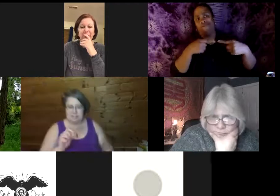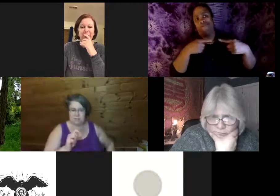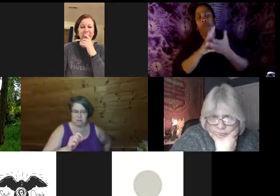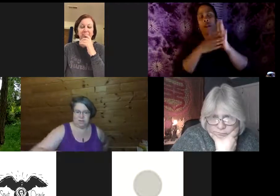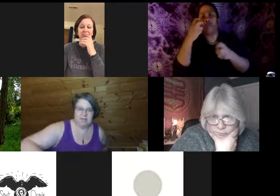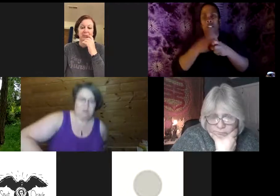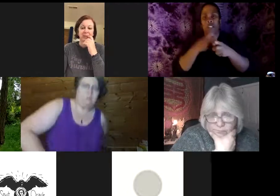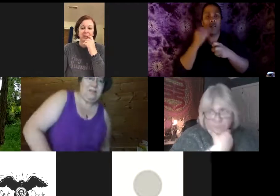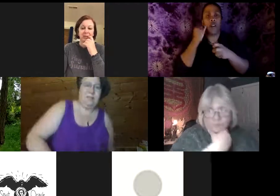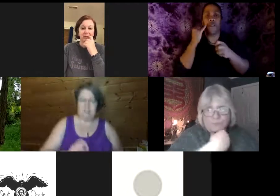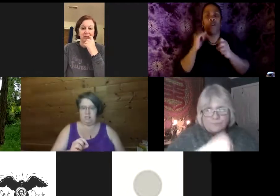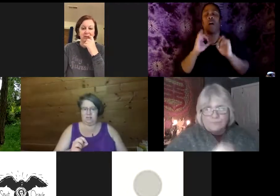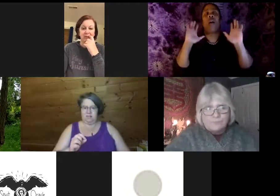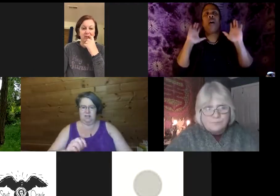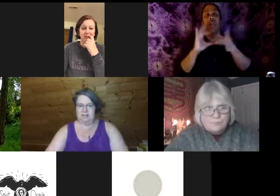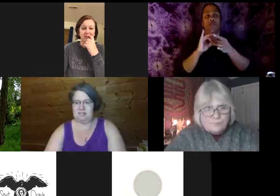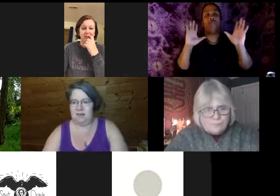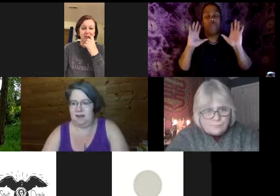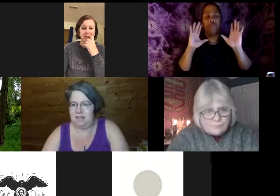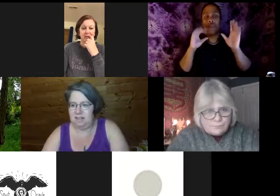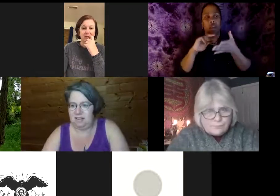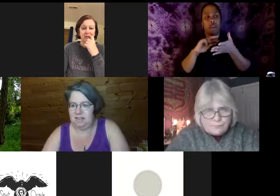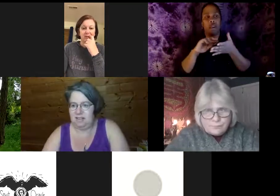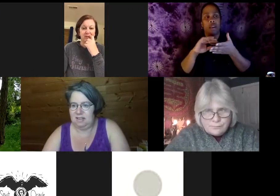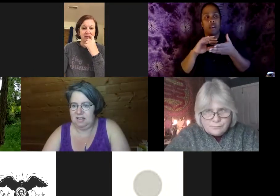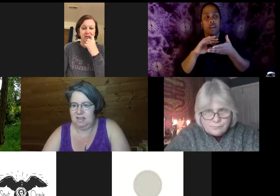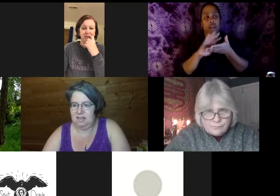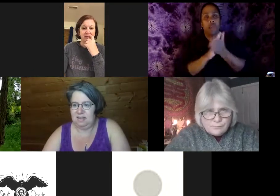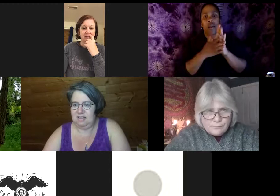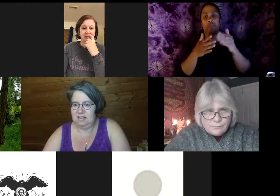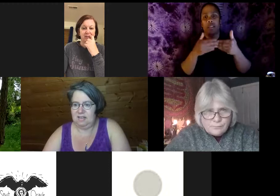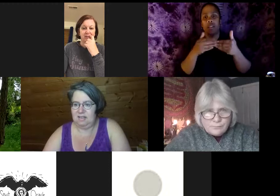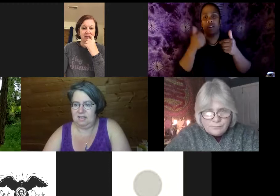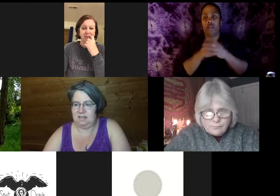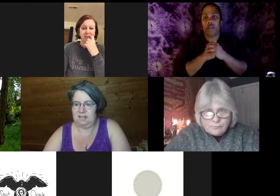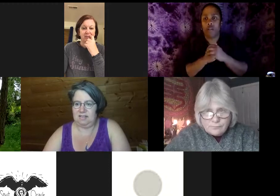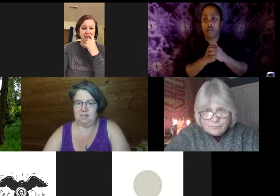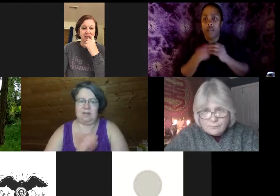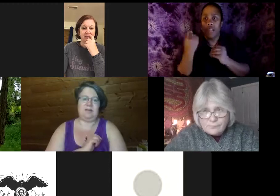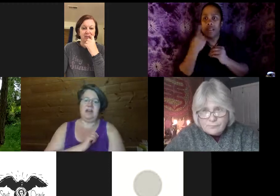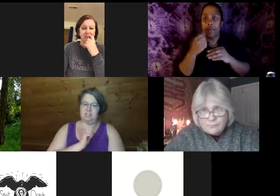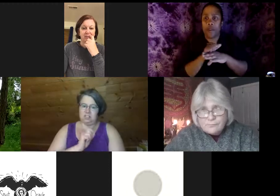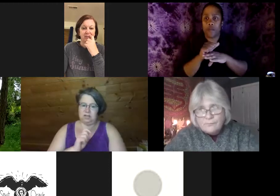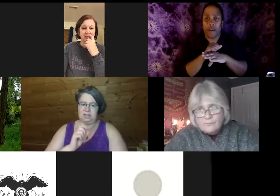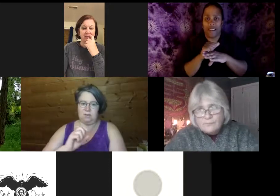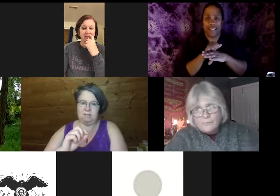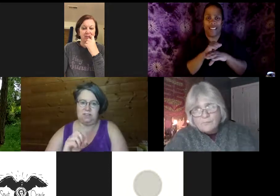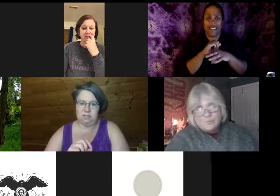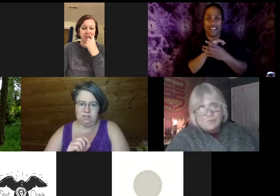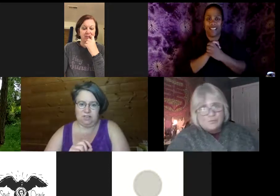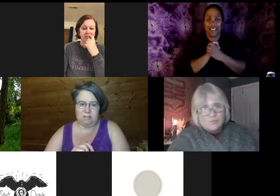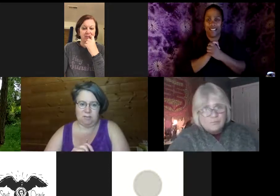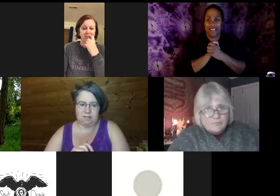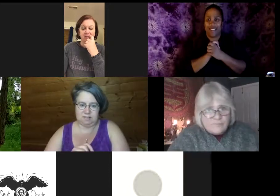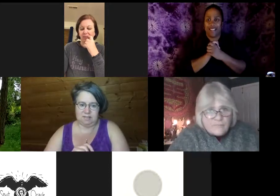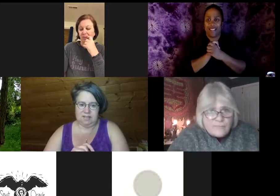tuning it to whatever's, sorry. I want it. So yeah, just tuning it to whatever is